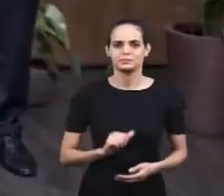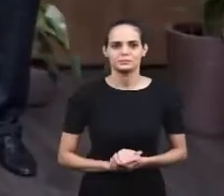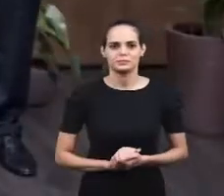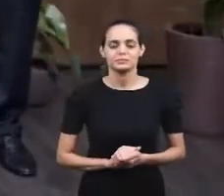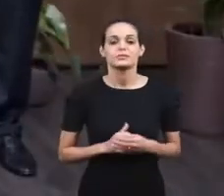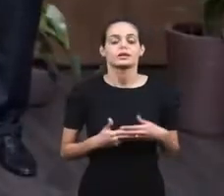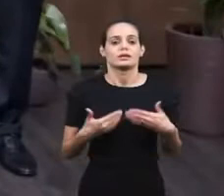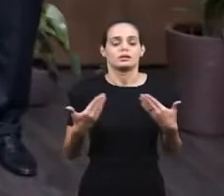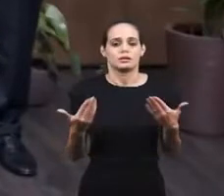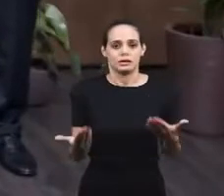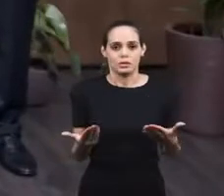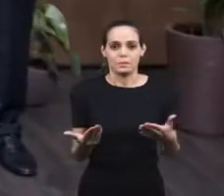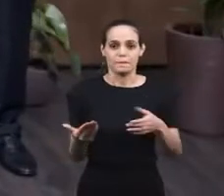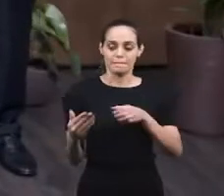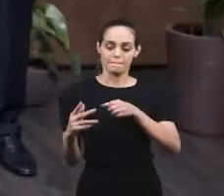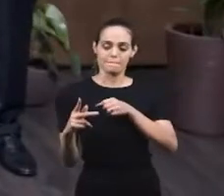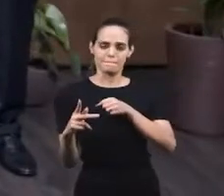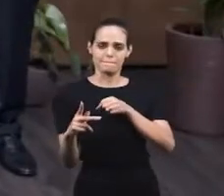That is,